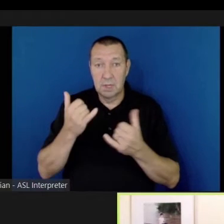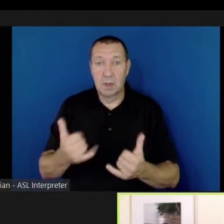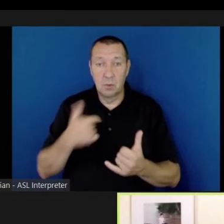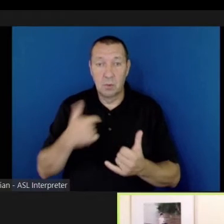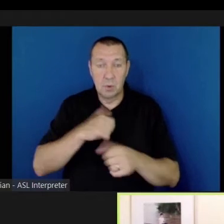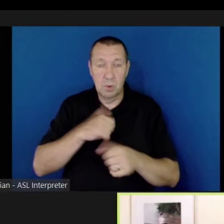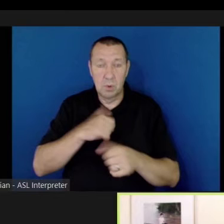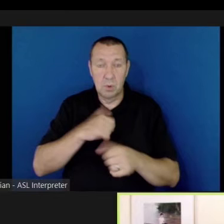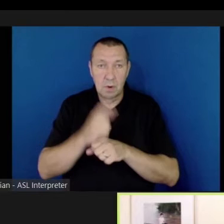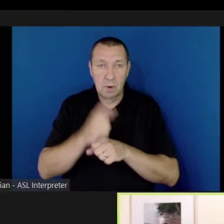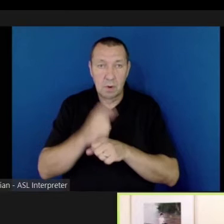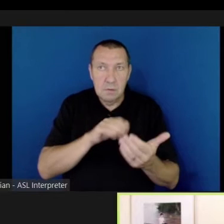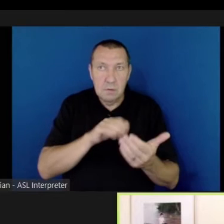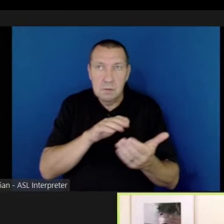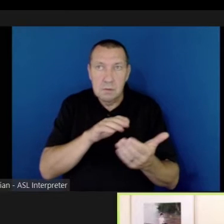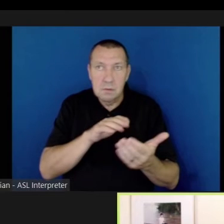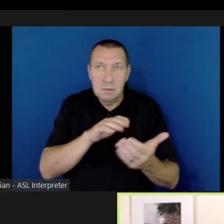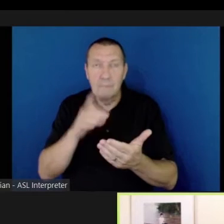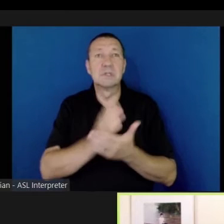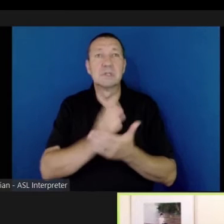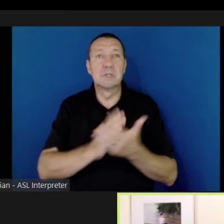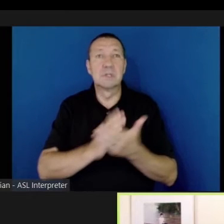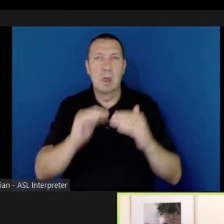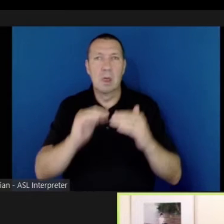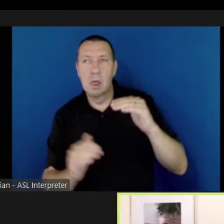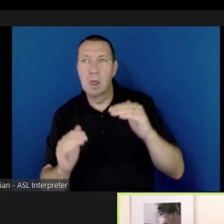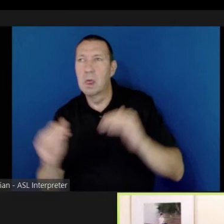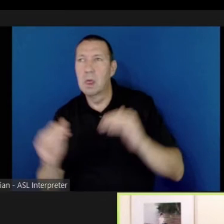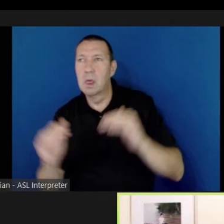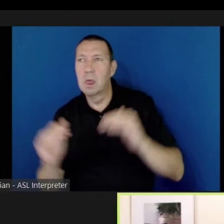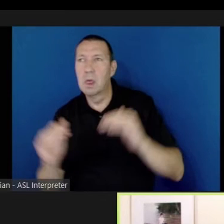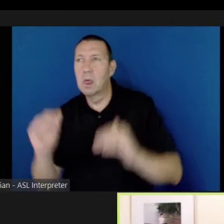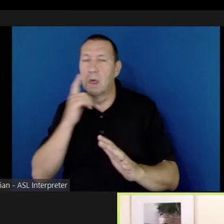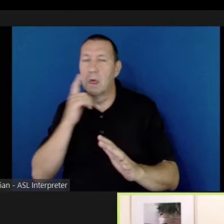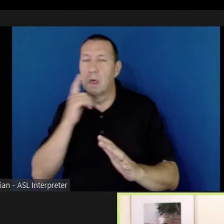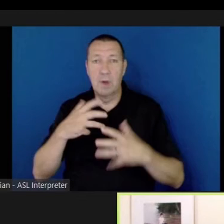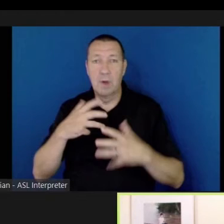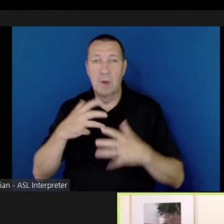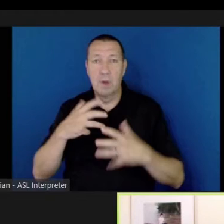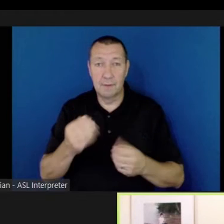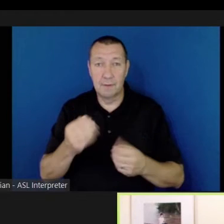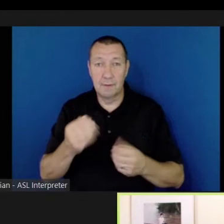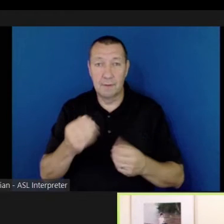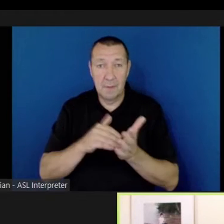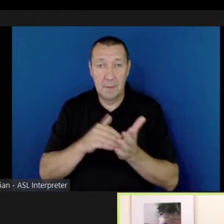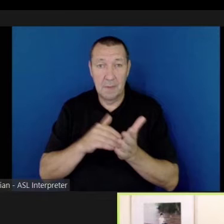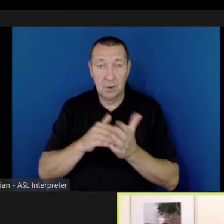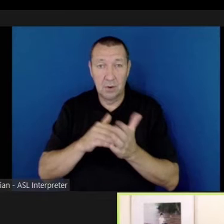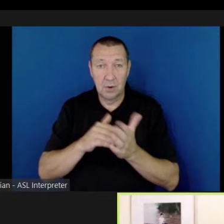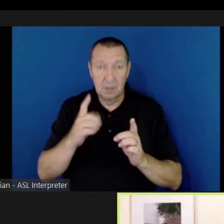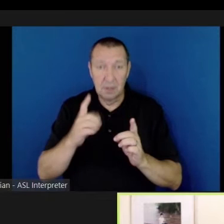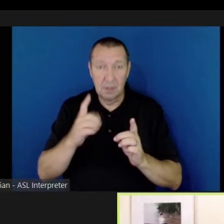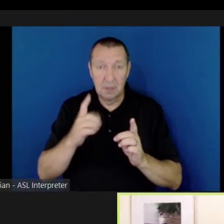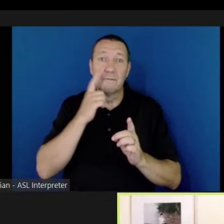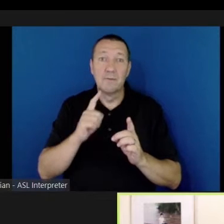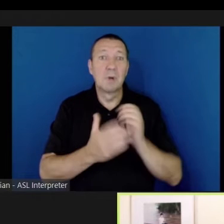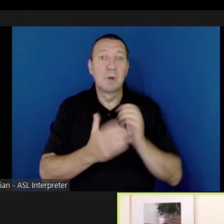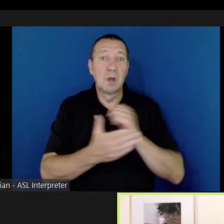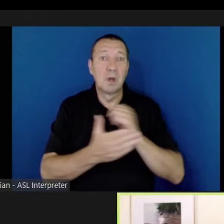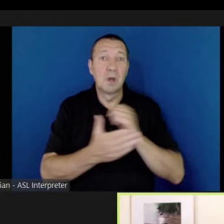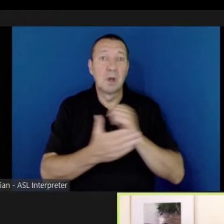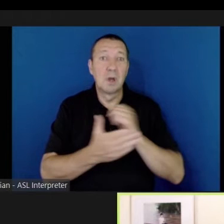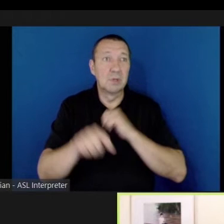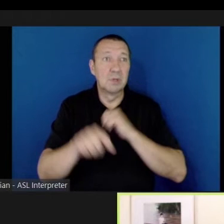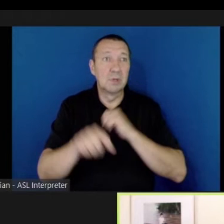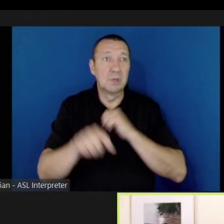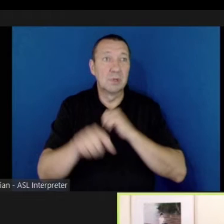vast inequity of access to health and medical education found in lower and middle income countries around the world.